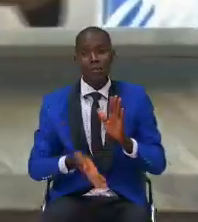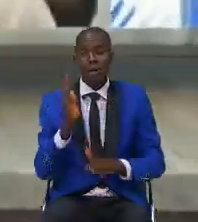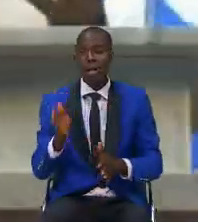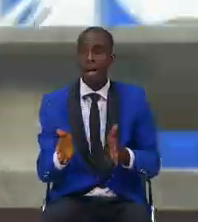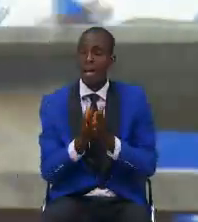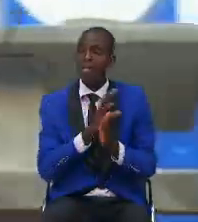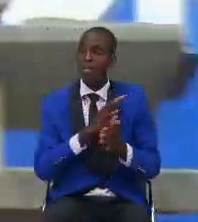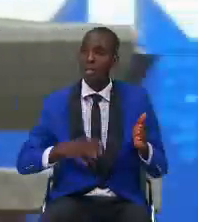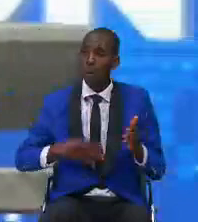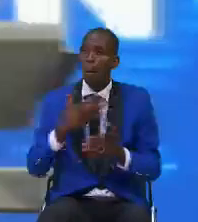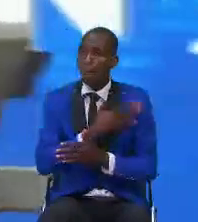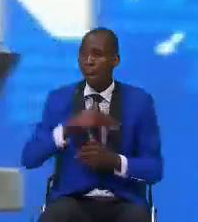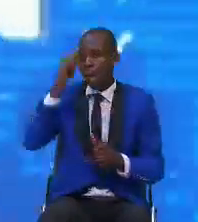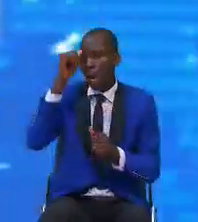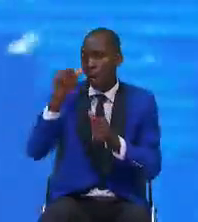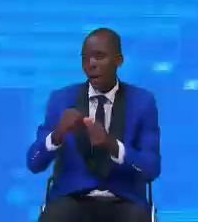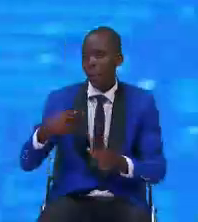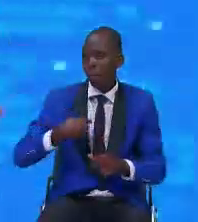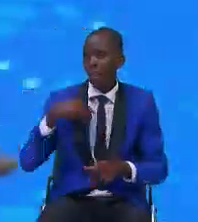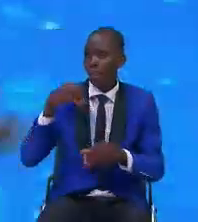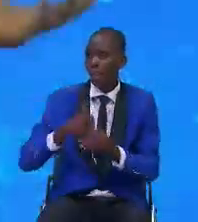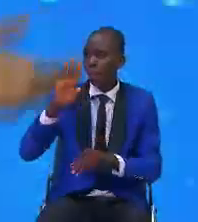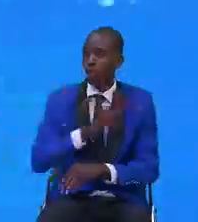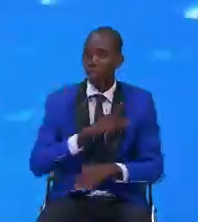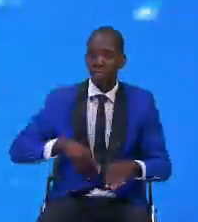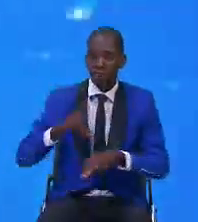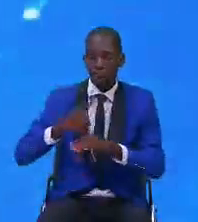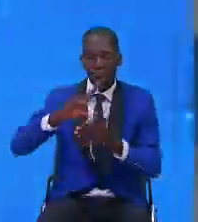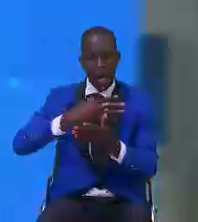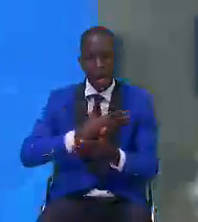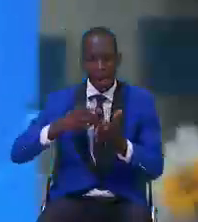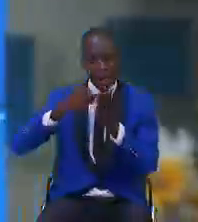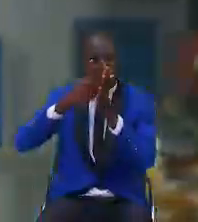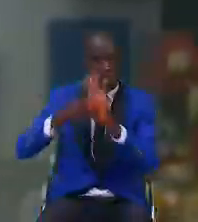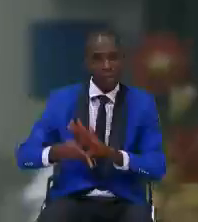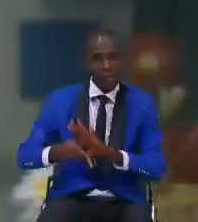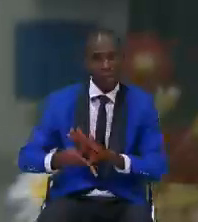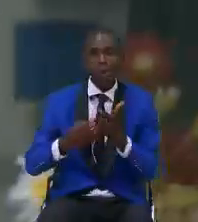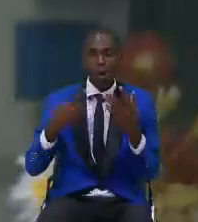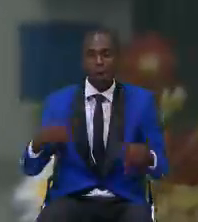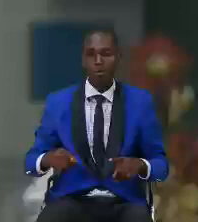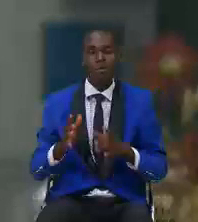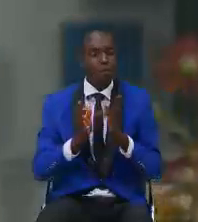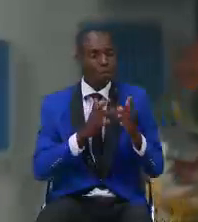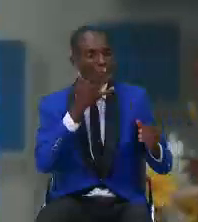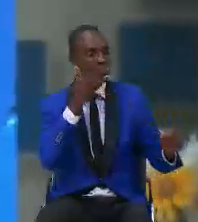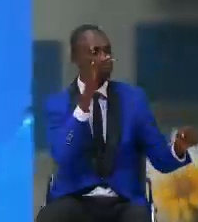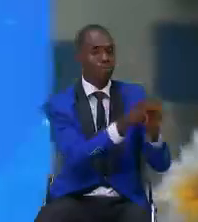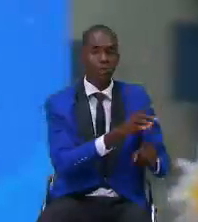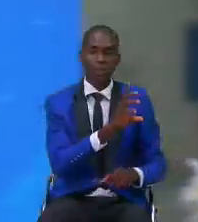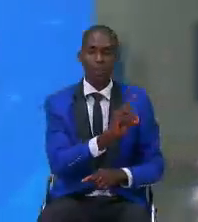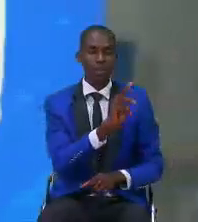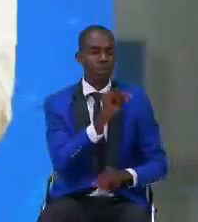kingdom. And forgiveness and freedom and pardon and salvation came to him. Immediately, as you stand up,